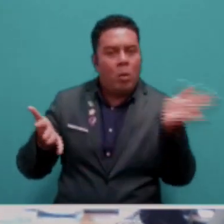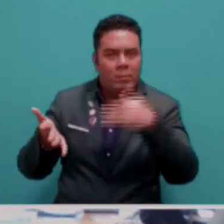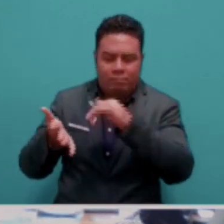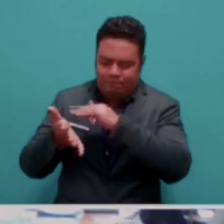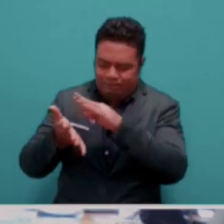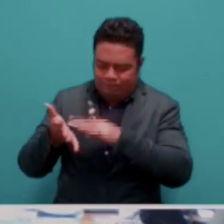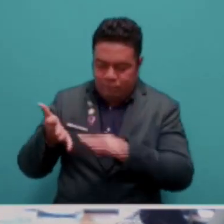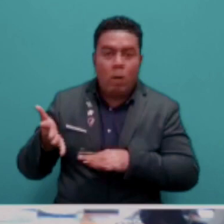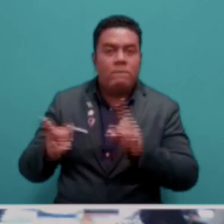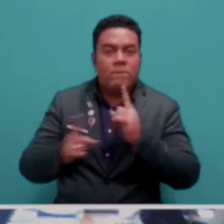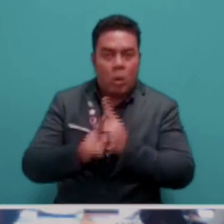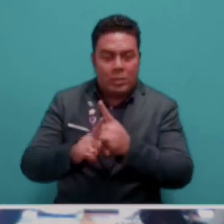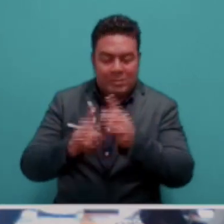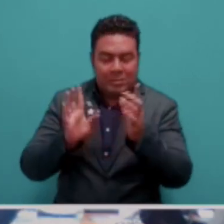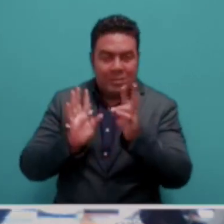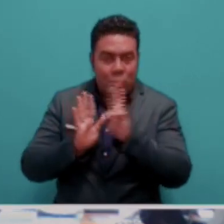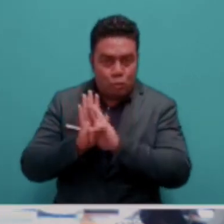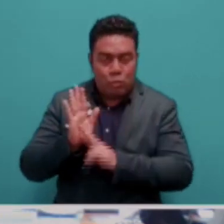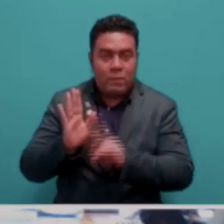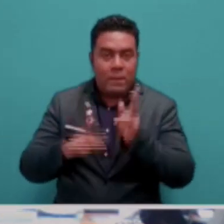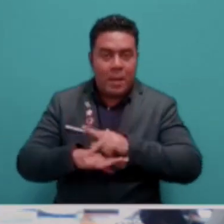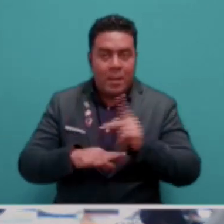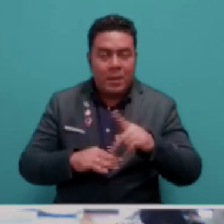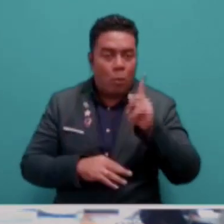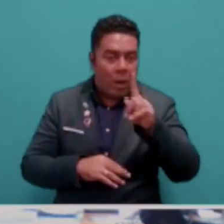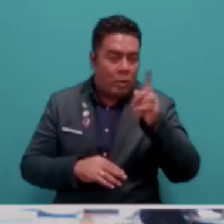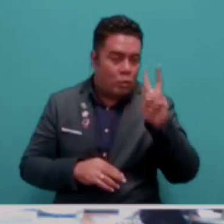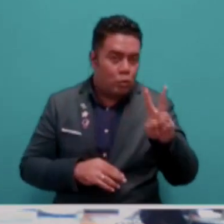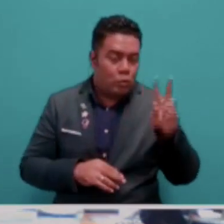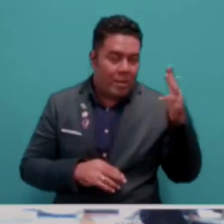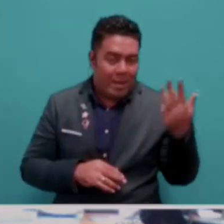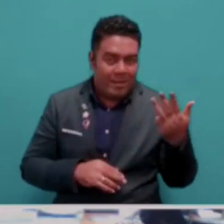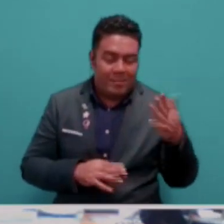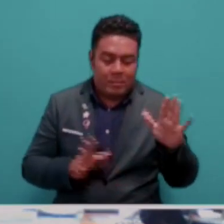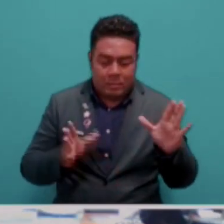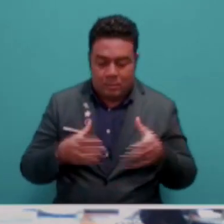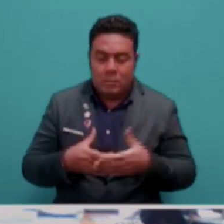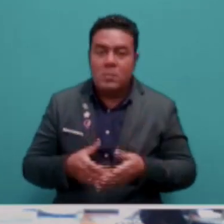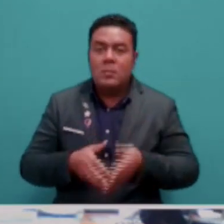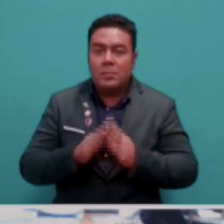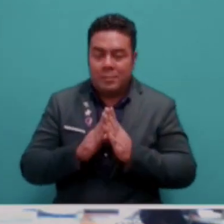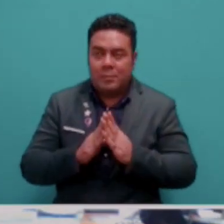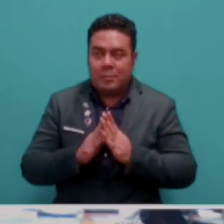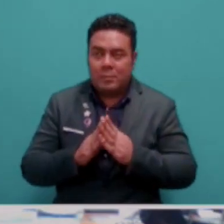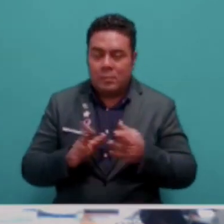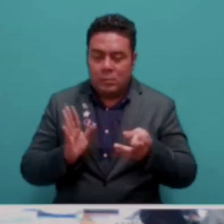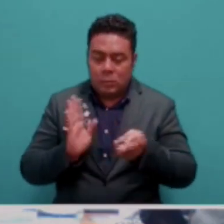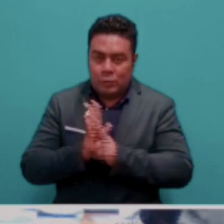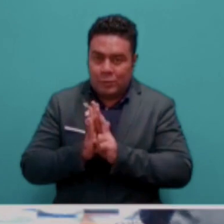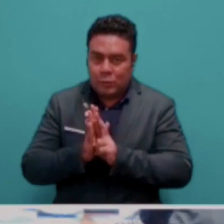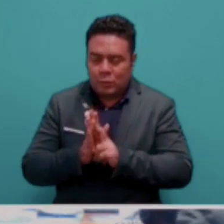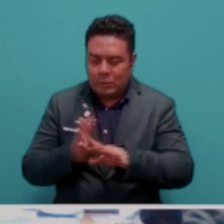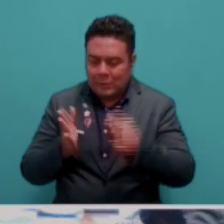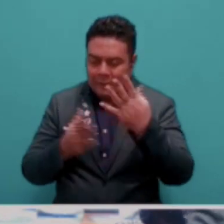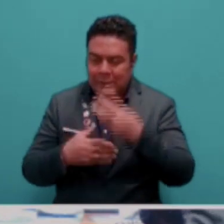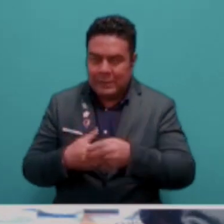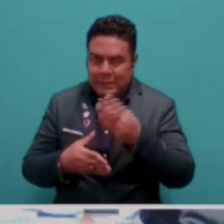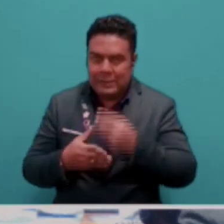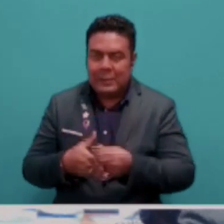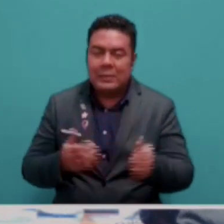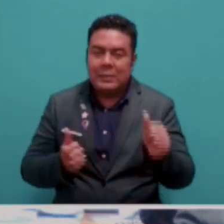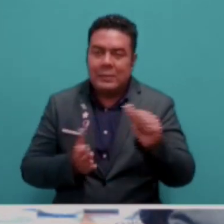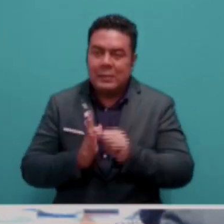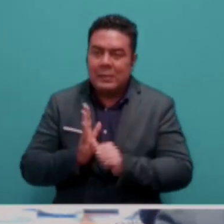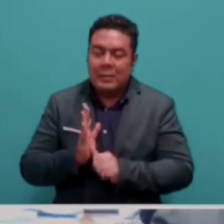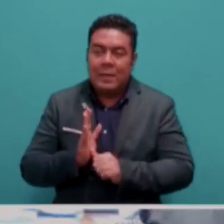that pursuant to Standing Orders 129, that the Emoluments Committee be established to review the salaries and allowances. And again,